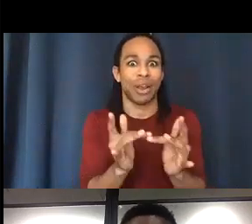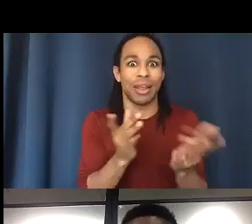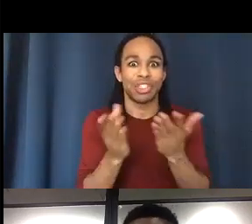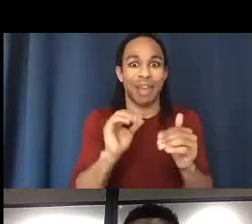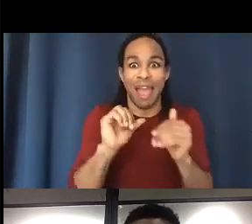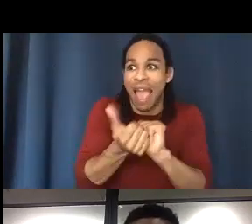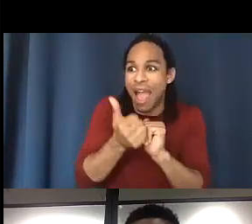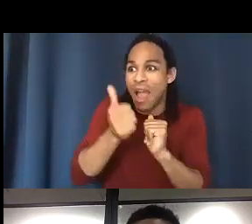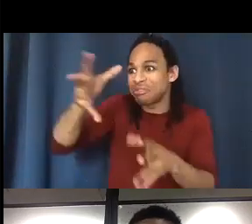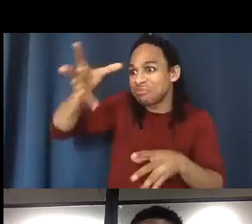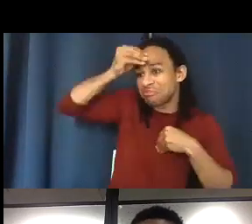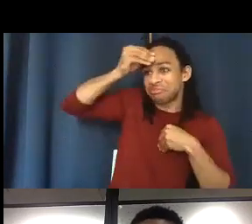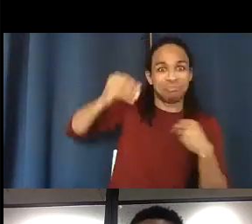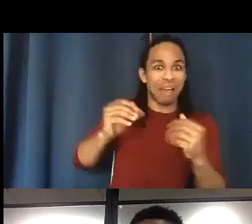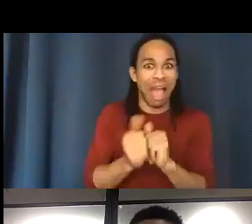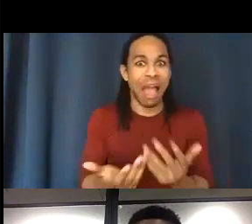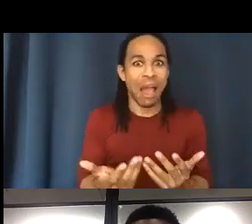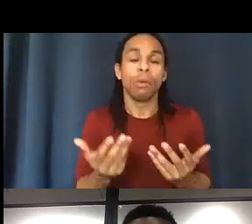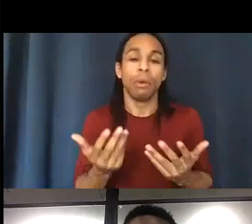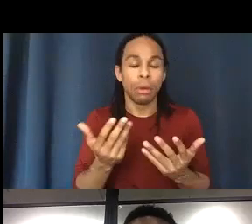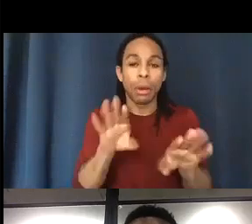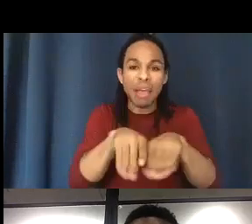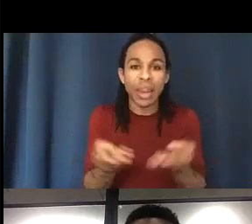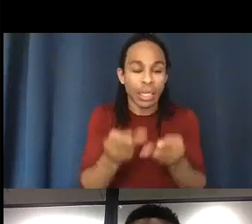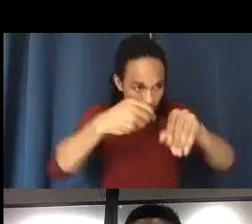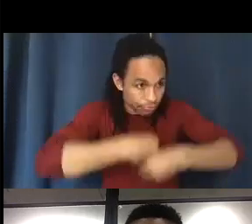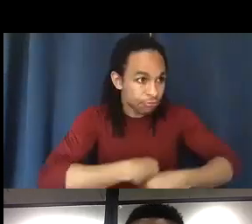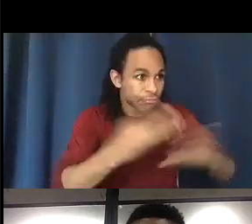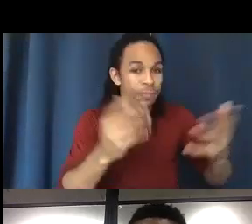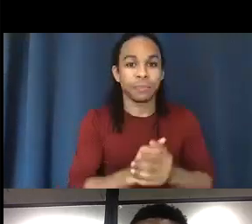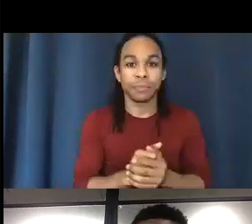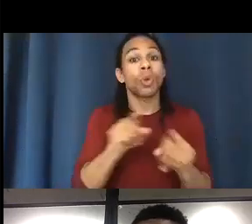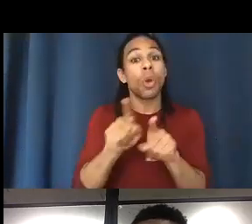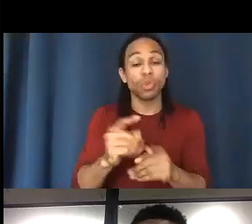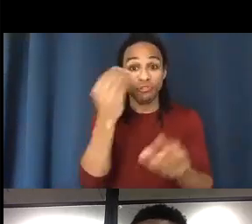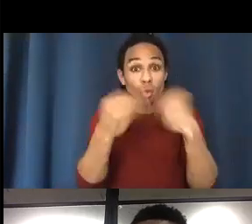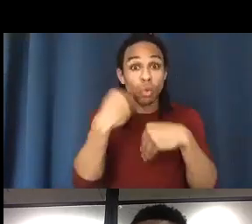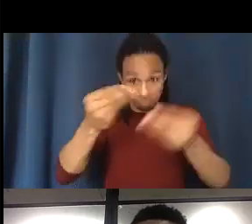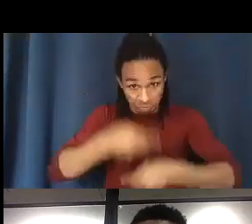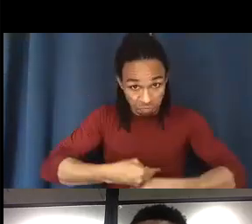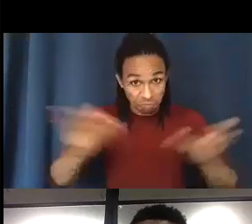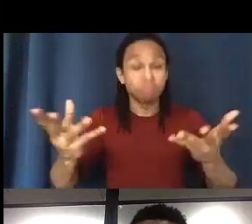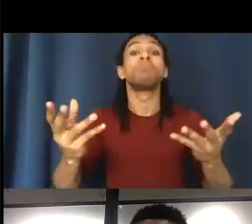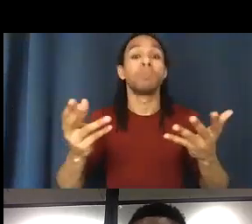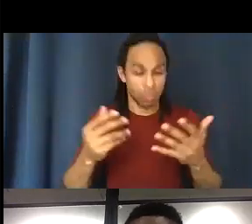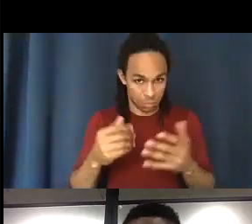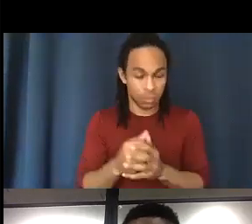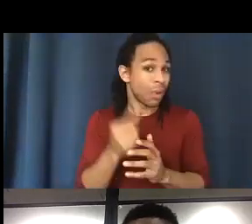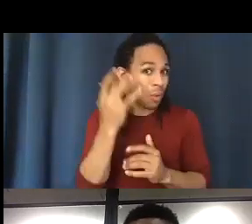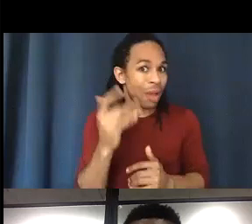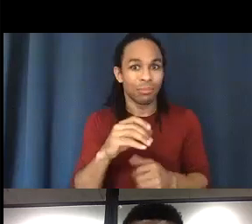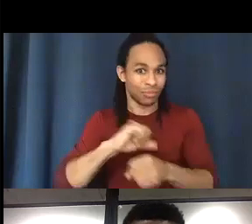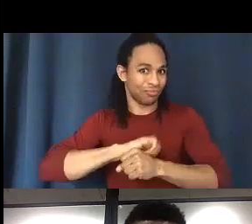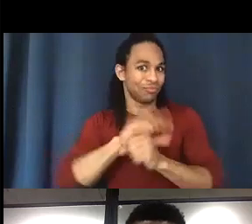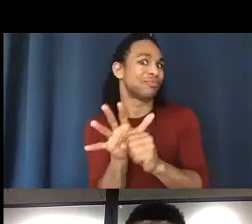distributing food as this COVID-19 has has also shown us